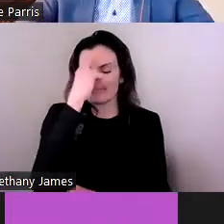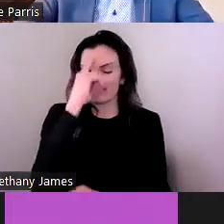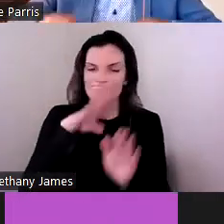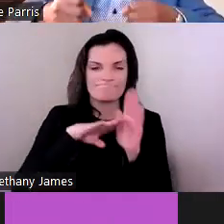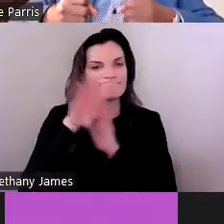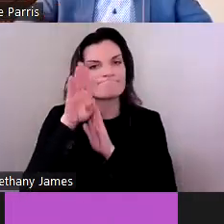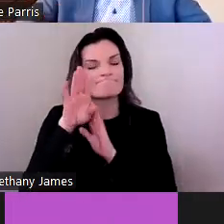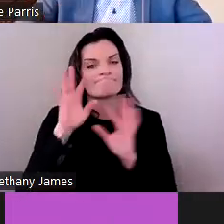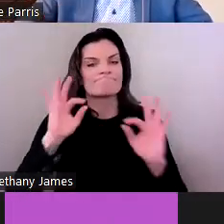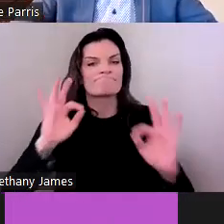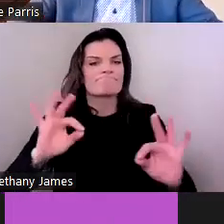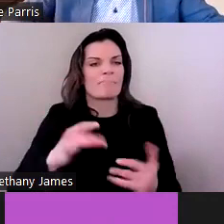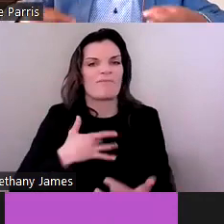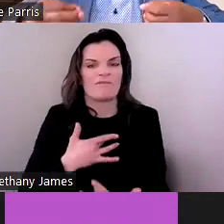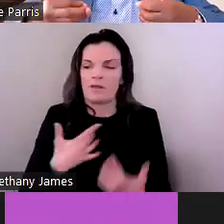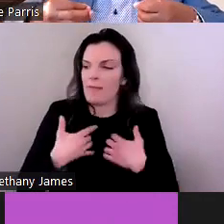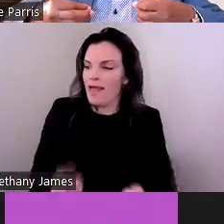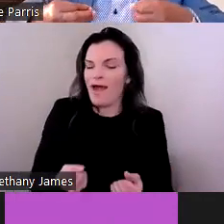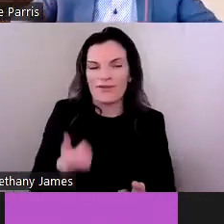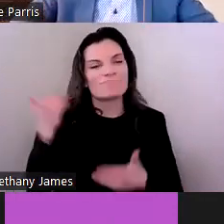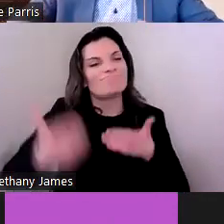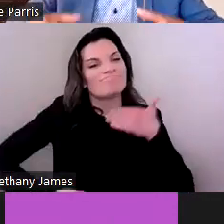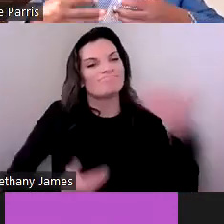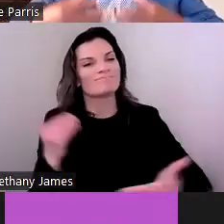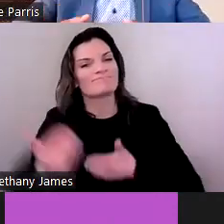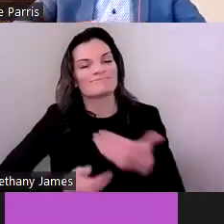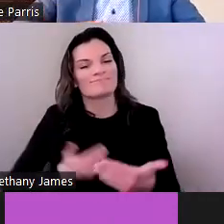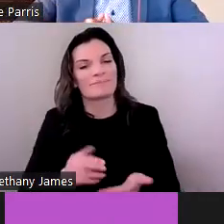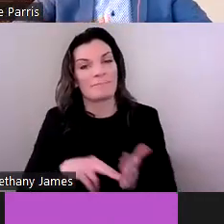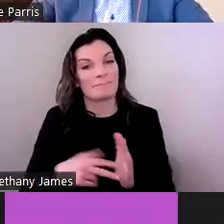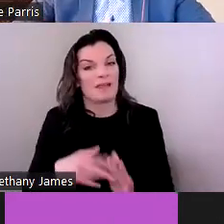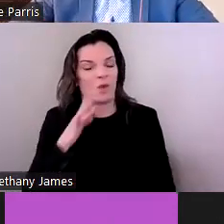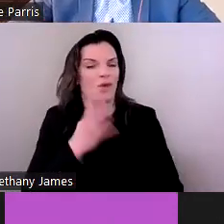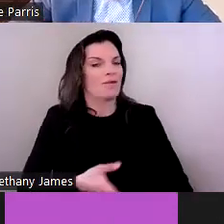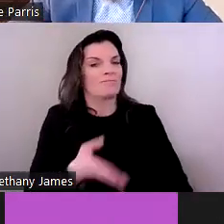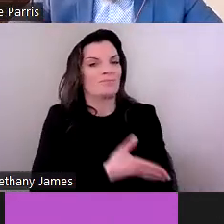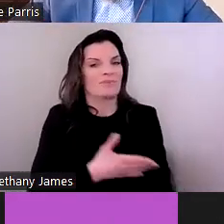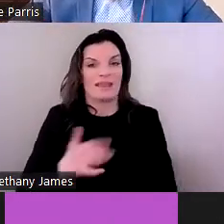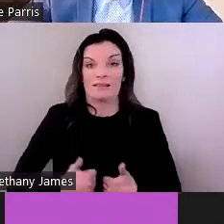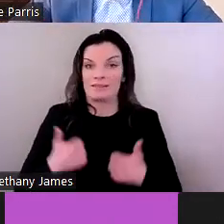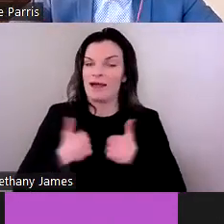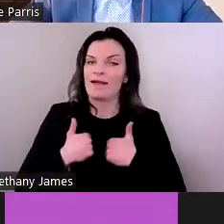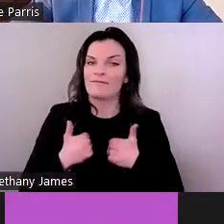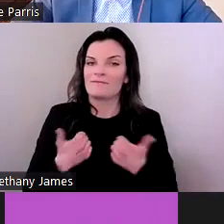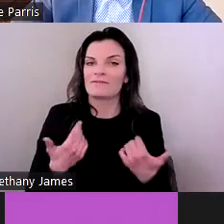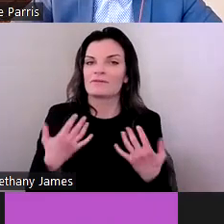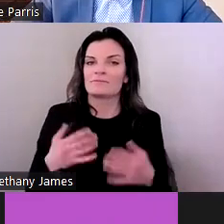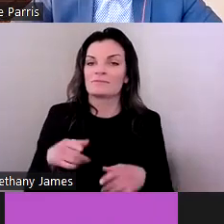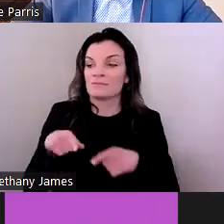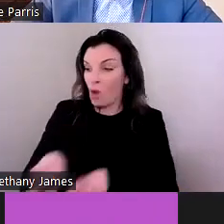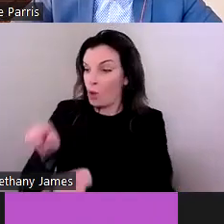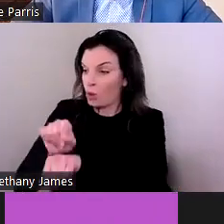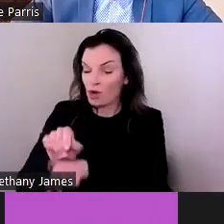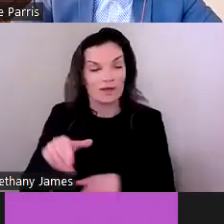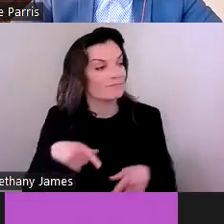as healthy human being and have the most optimum quality of life at work as well as